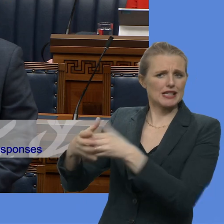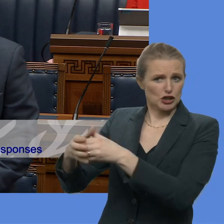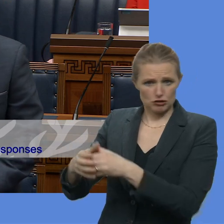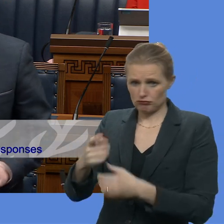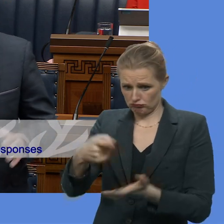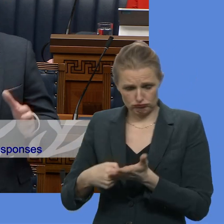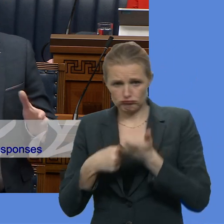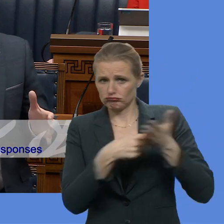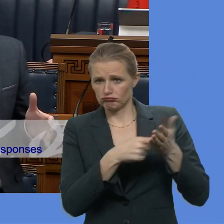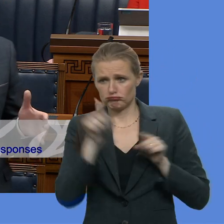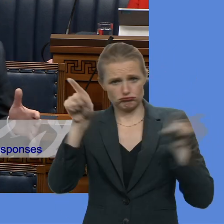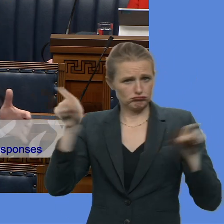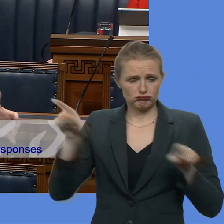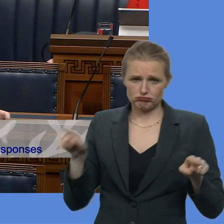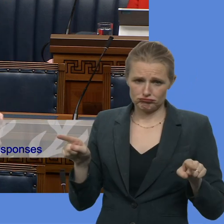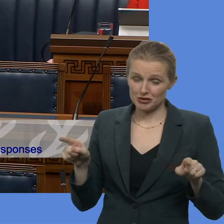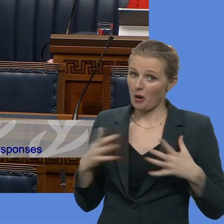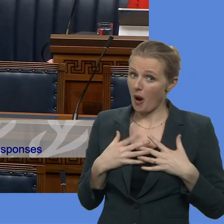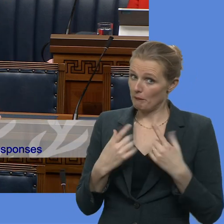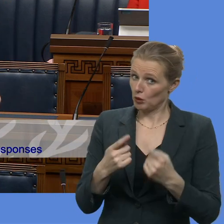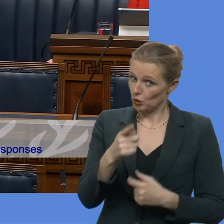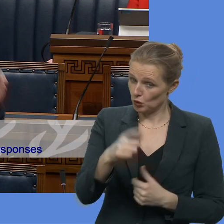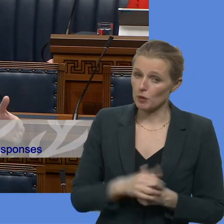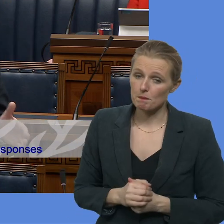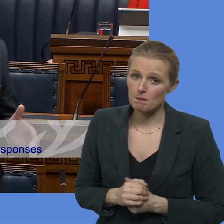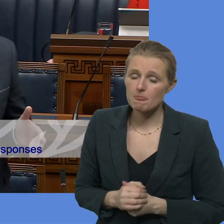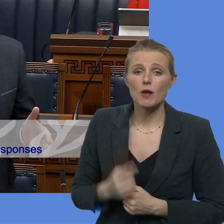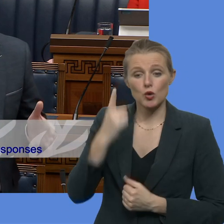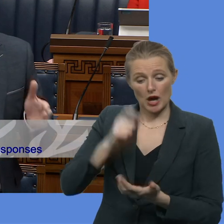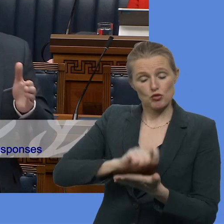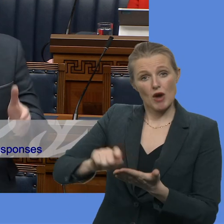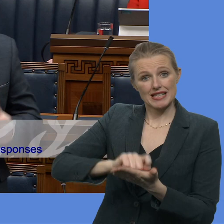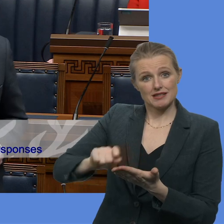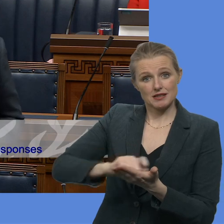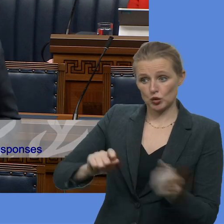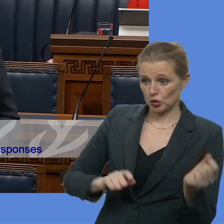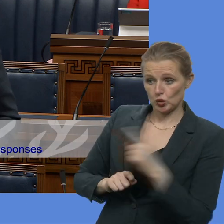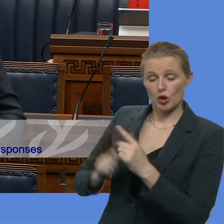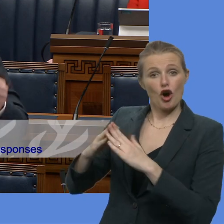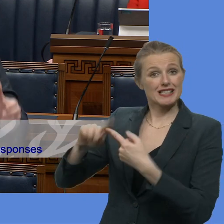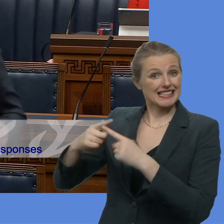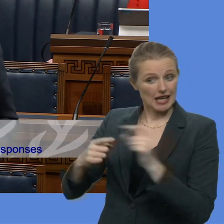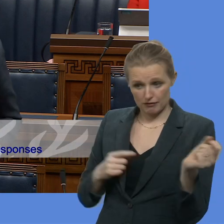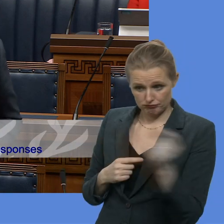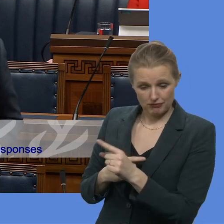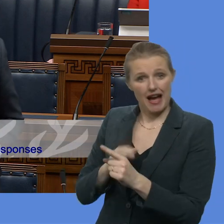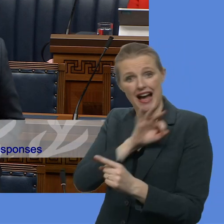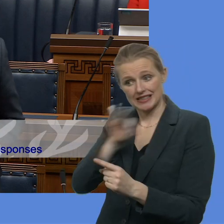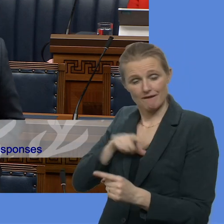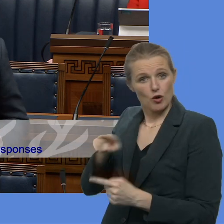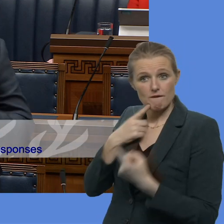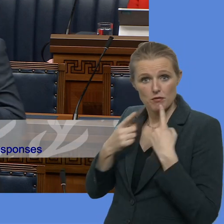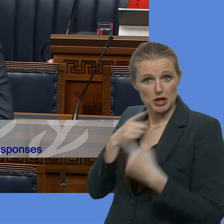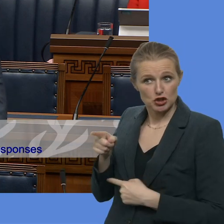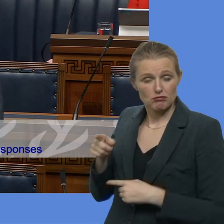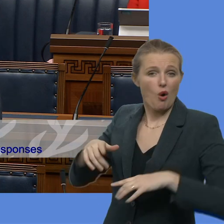well. So the member can either take the approach of writing to the Housing Executive and asking for the information,